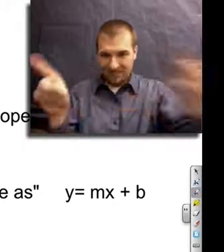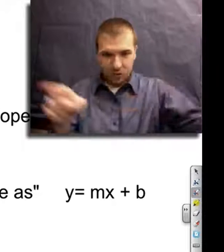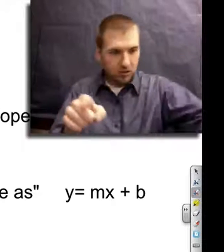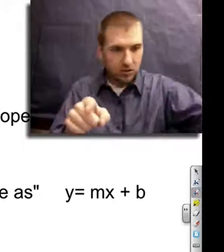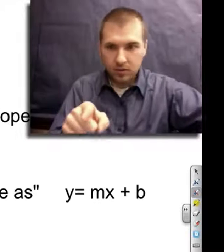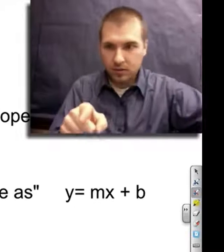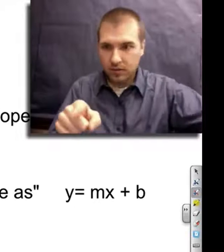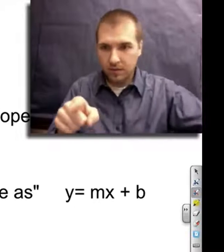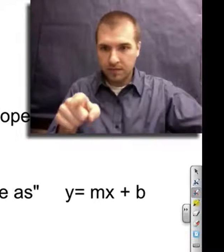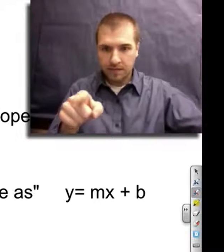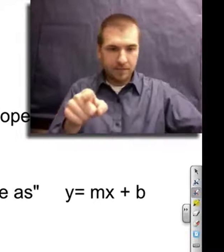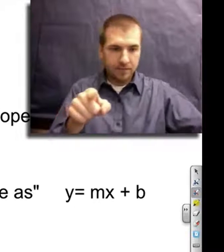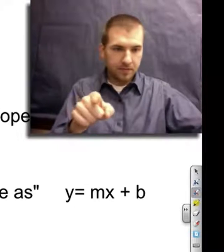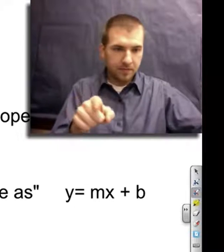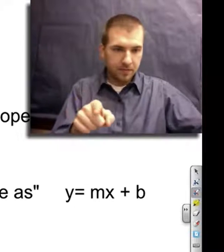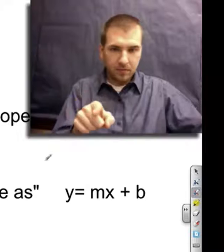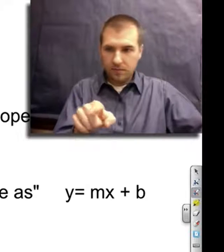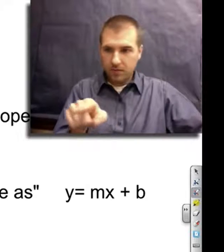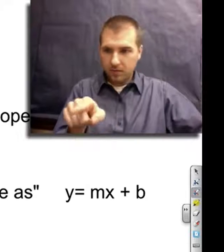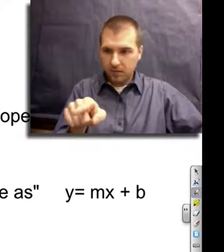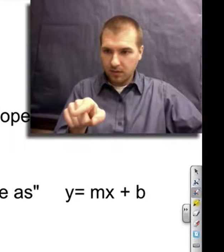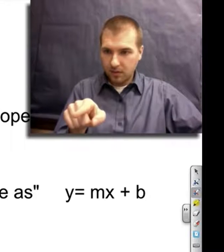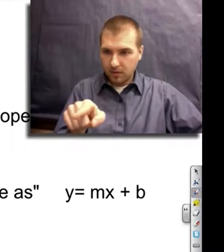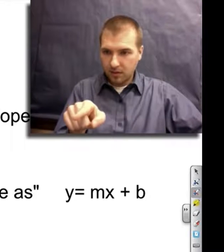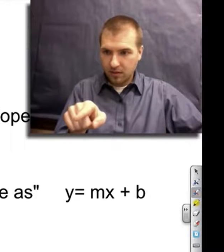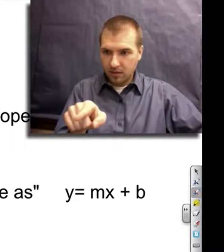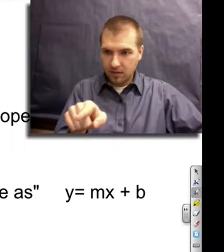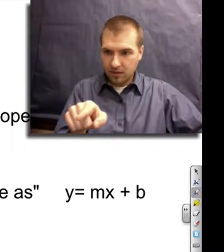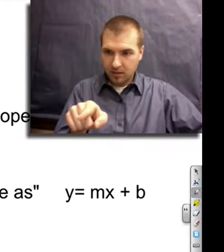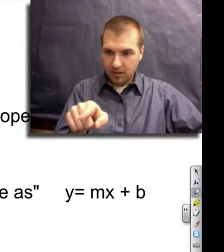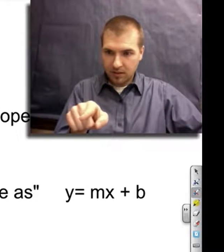it looks very similar to the other ones, but it is different.